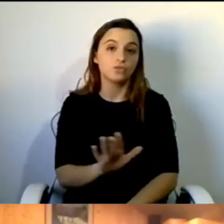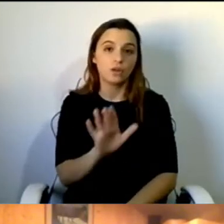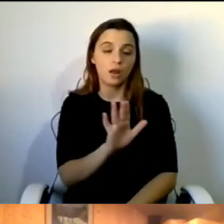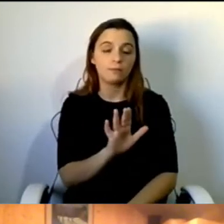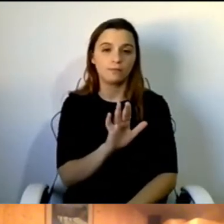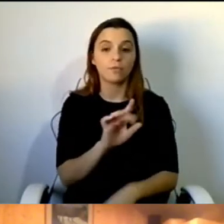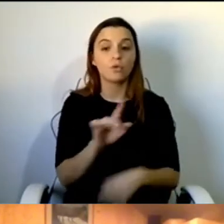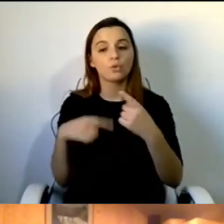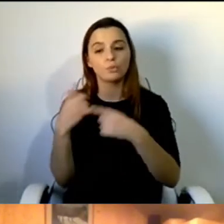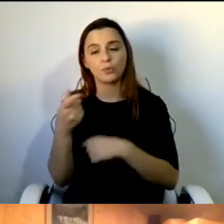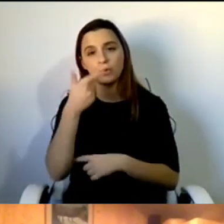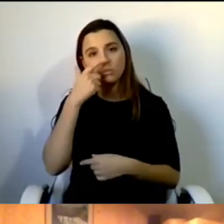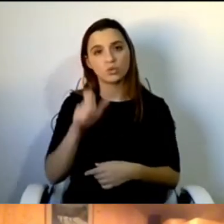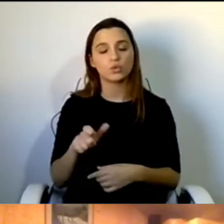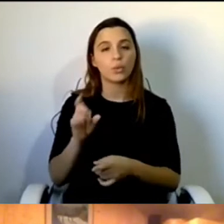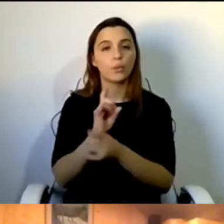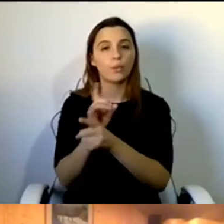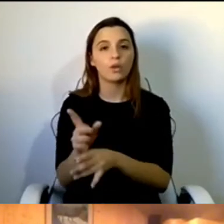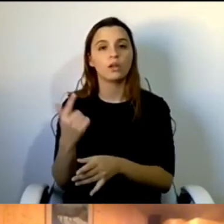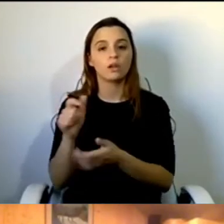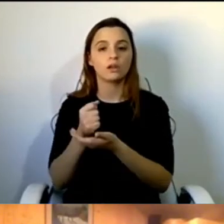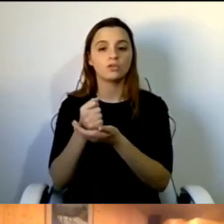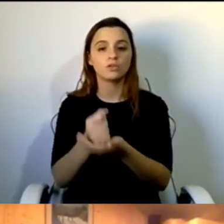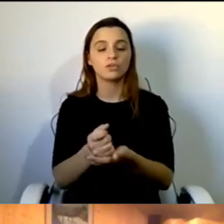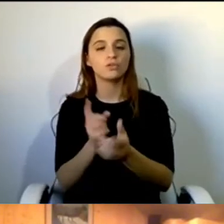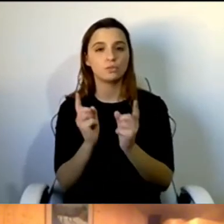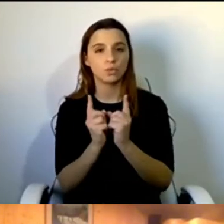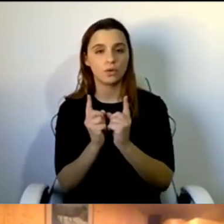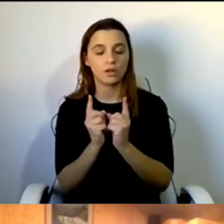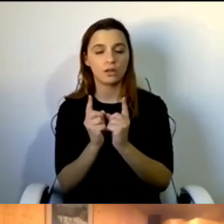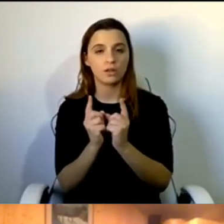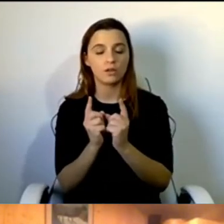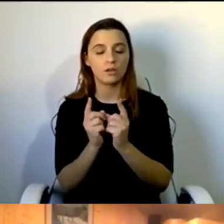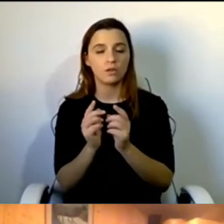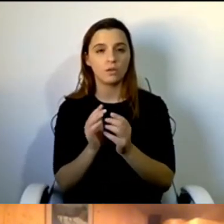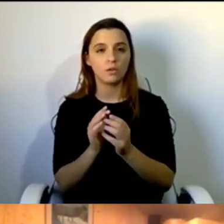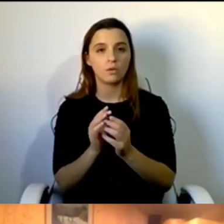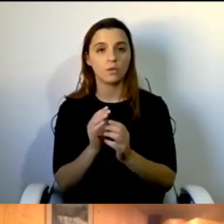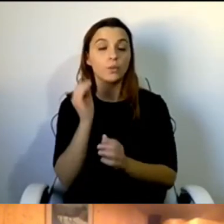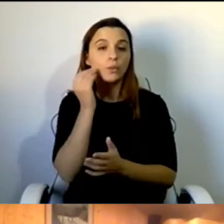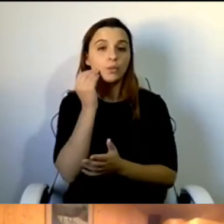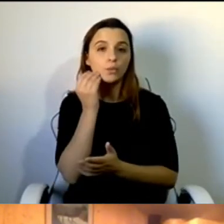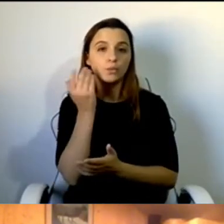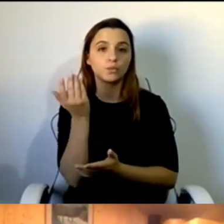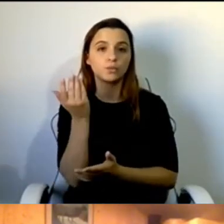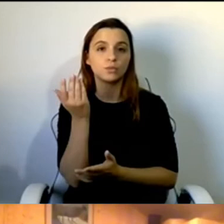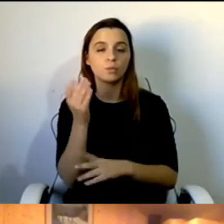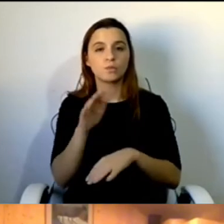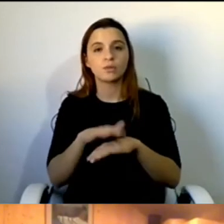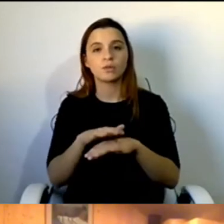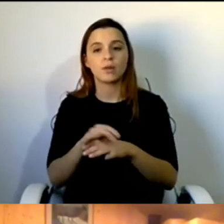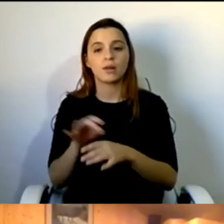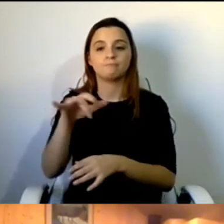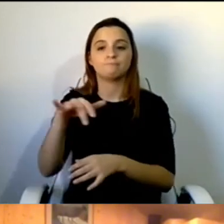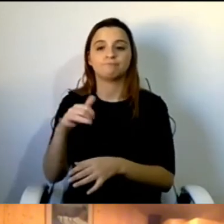personal assistance that, or direct payment for personal assistance from the local government. But all in all,